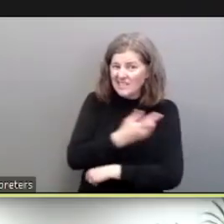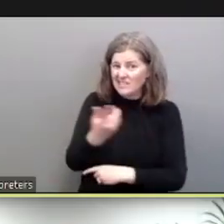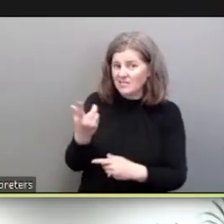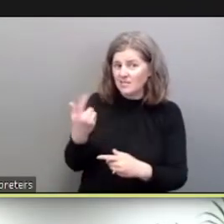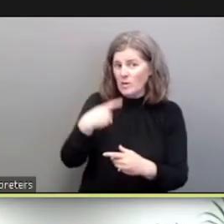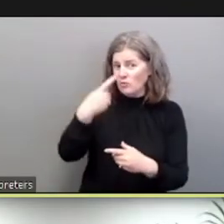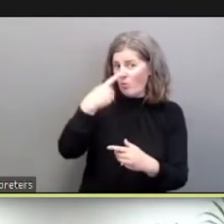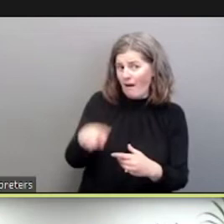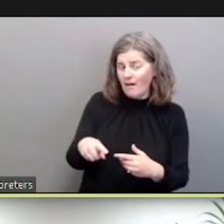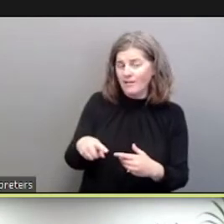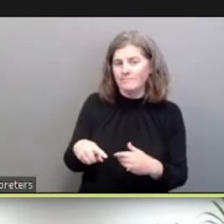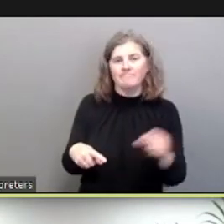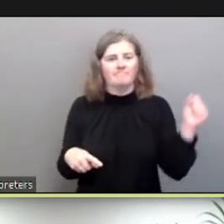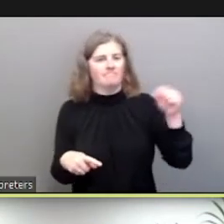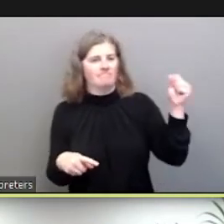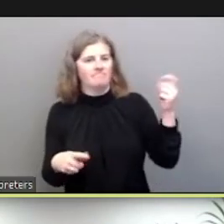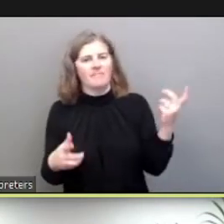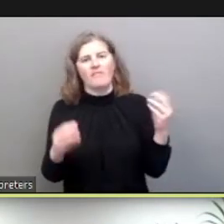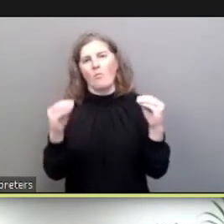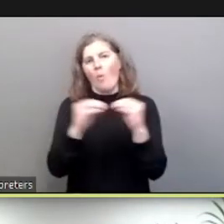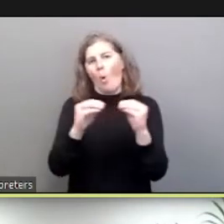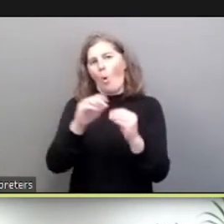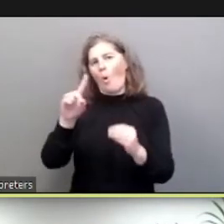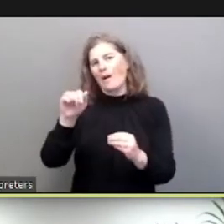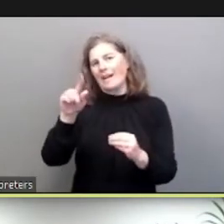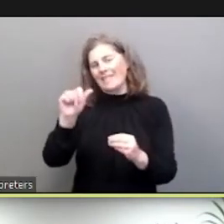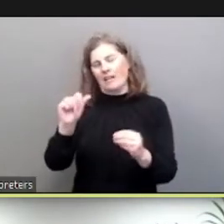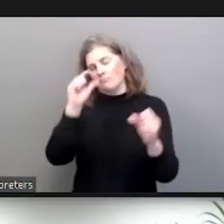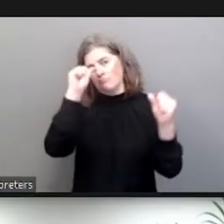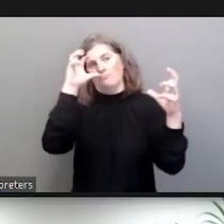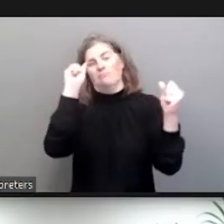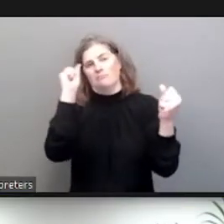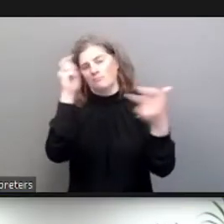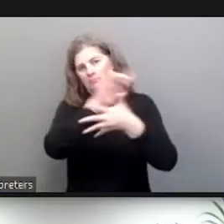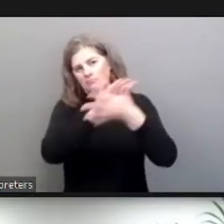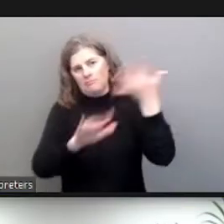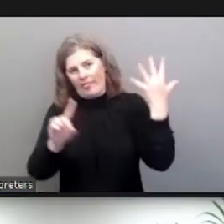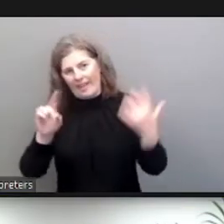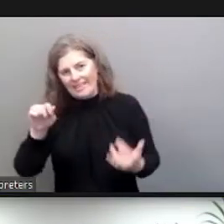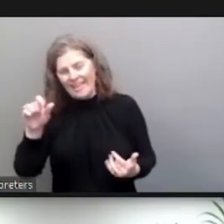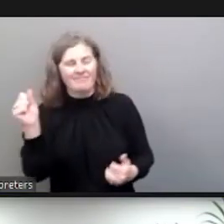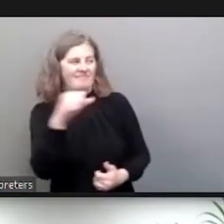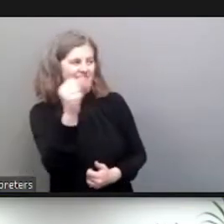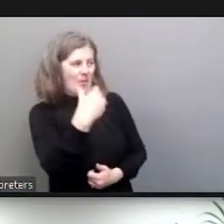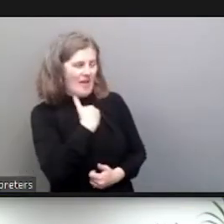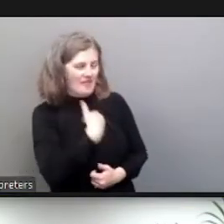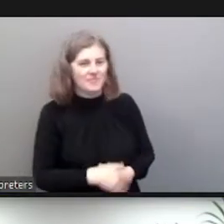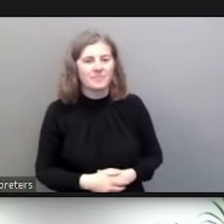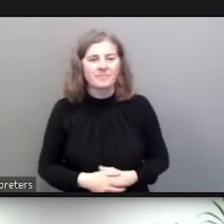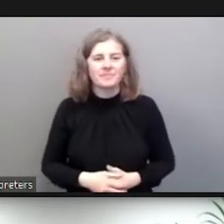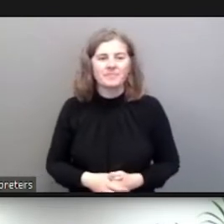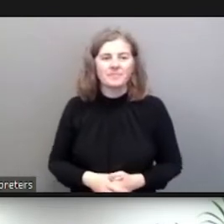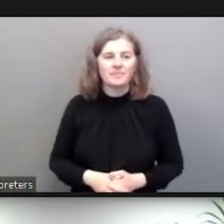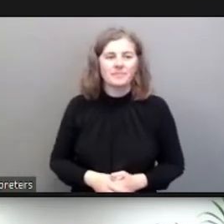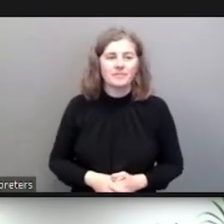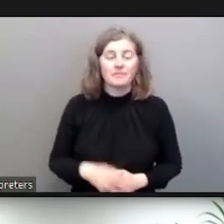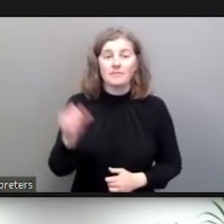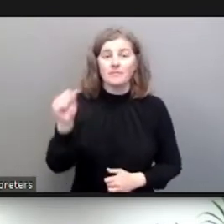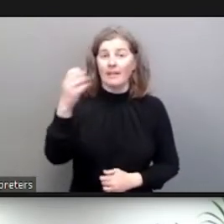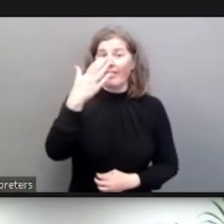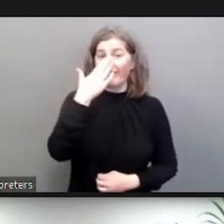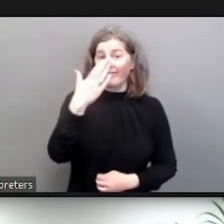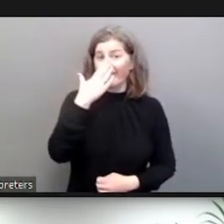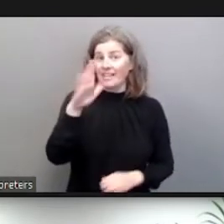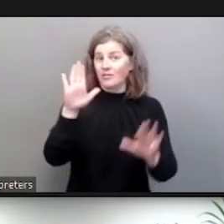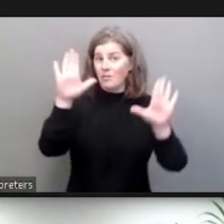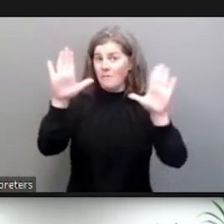as usual, more data than anyone can imagine. Yeah, we do. Yeah, thanks to the